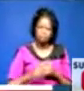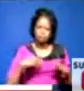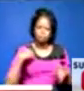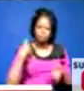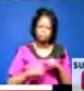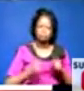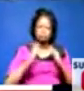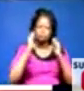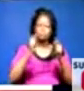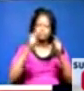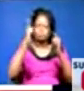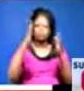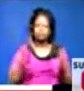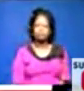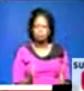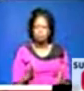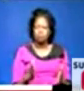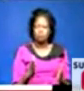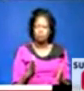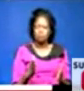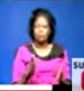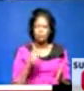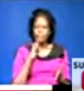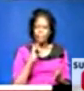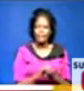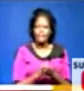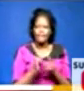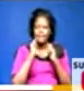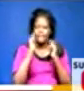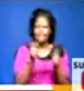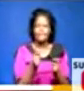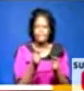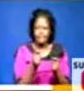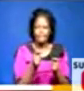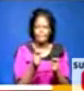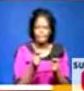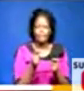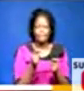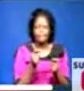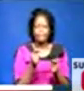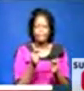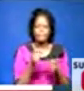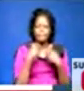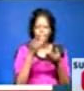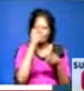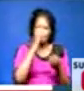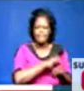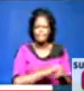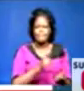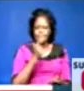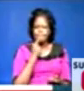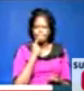Award winner Aoron Nanok, on the other hand, attributed the award to his contribution towards empowering the Turkana residents on new